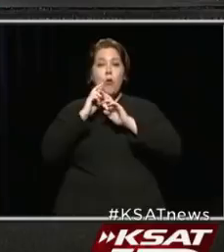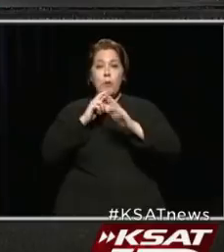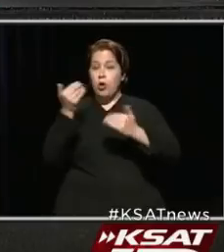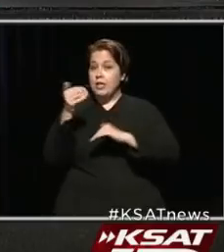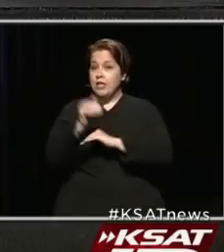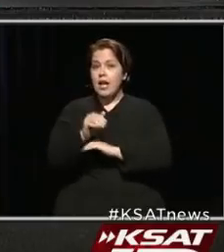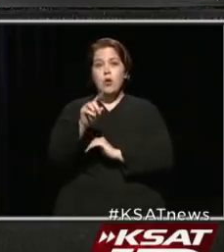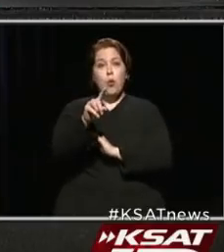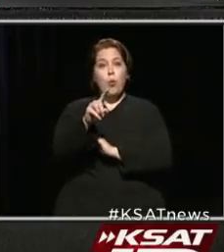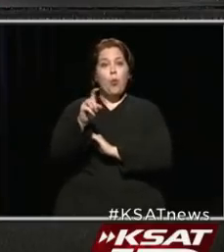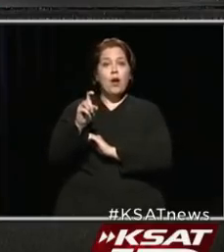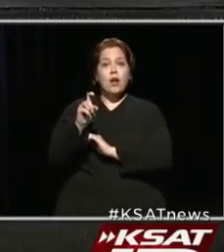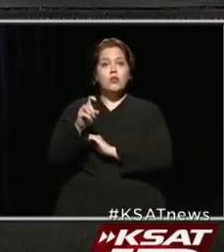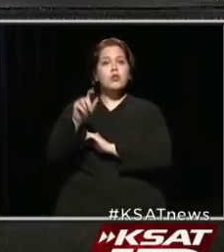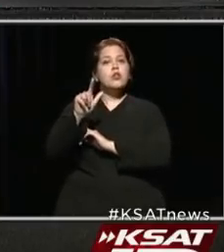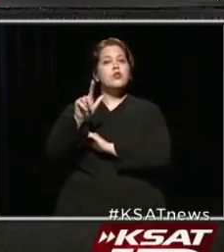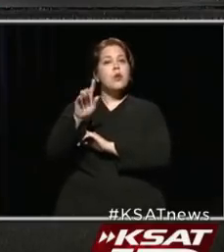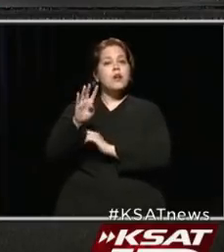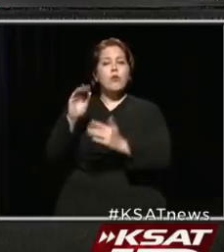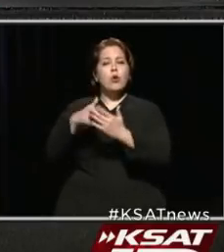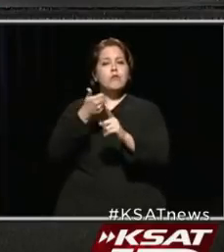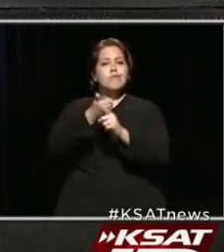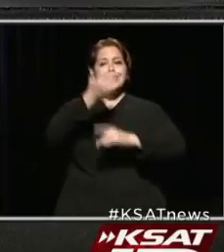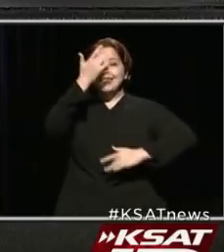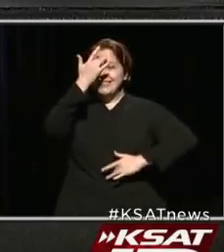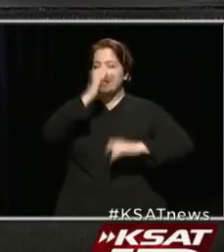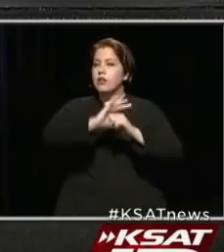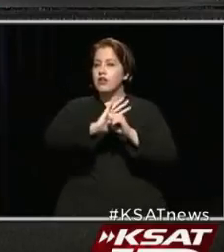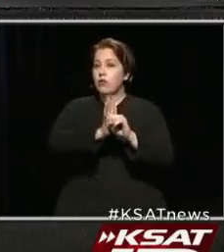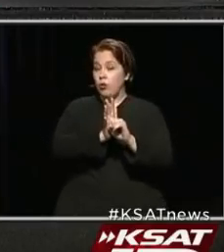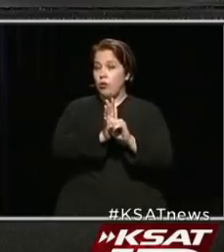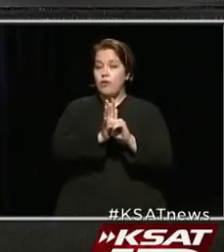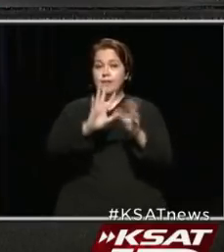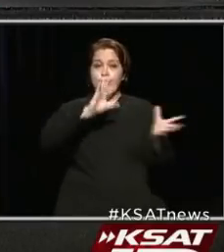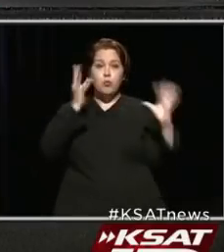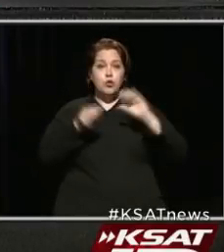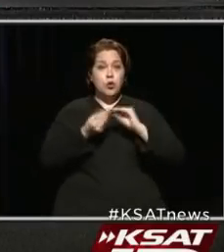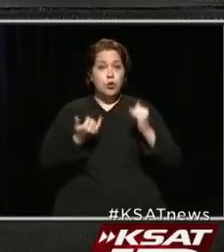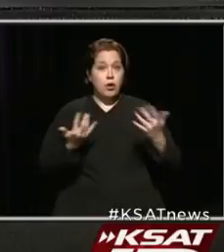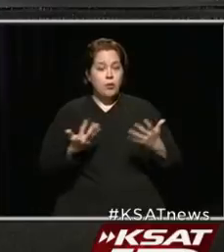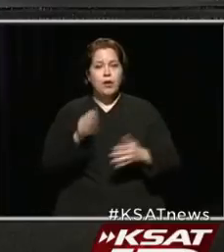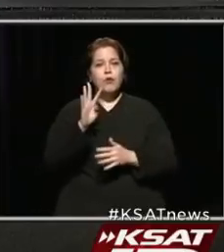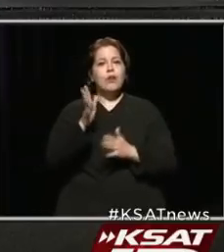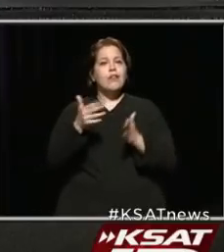tonight 124 new cases of COVID-19, which brings the total to